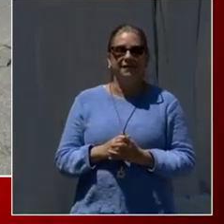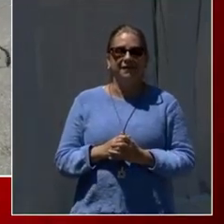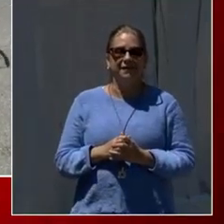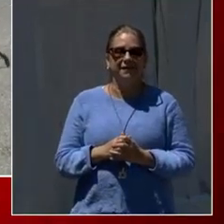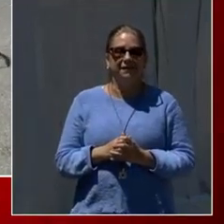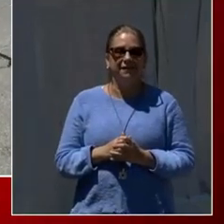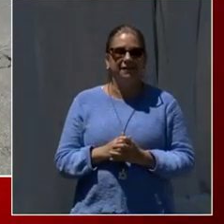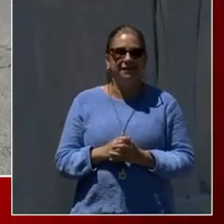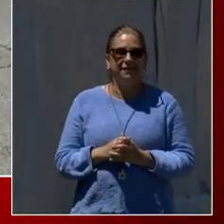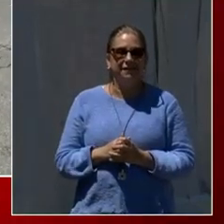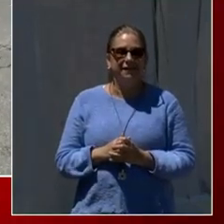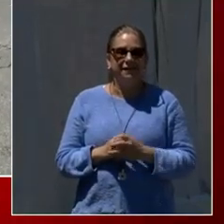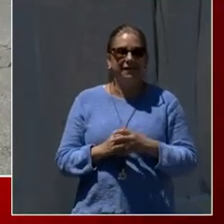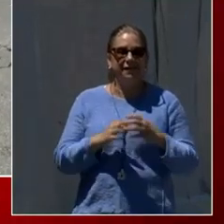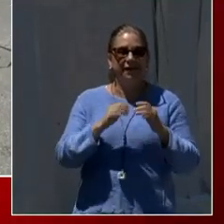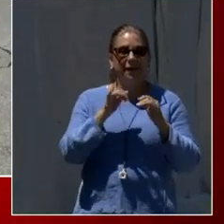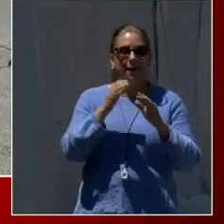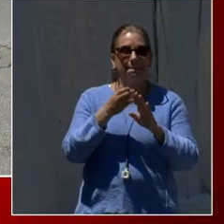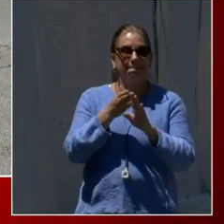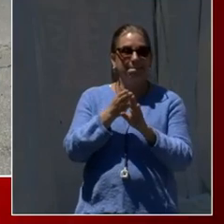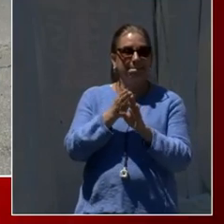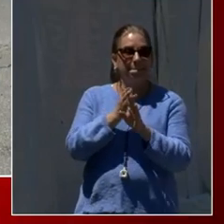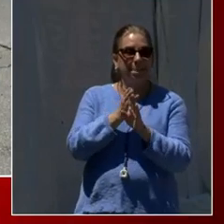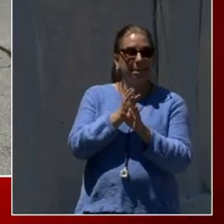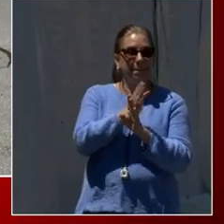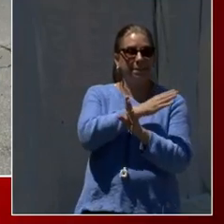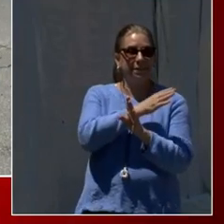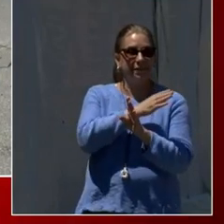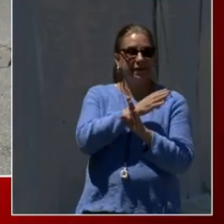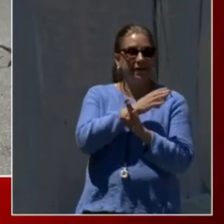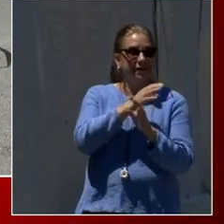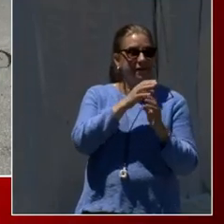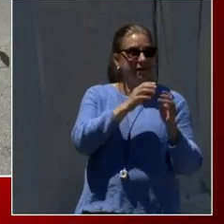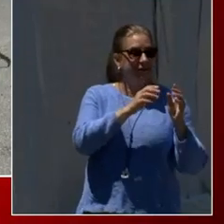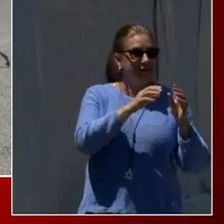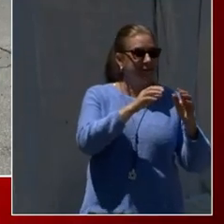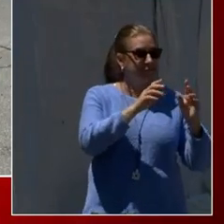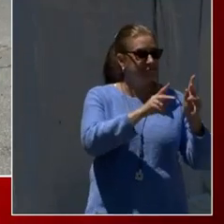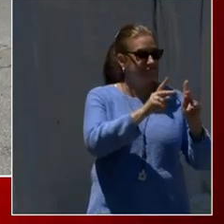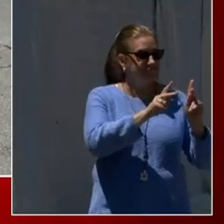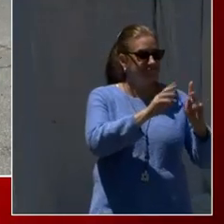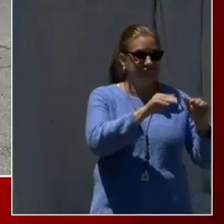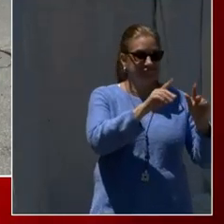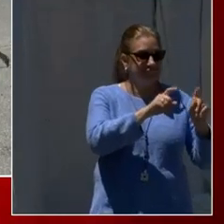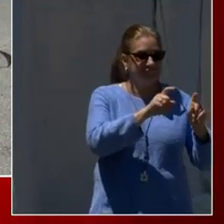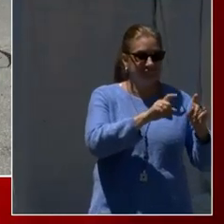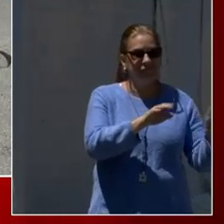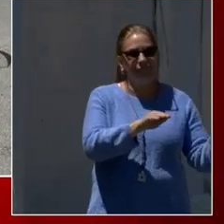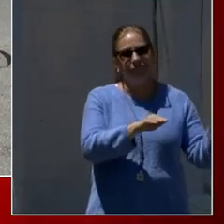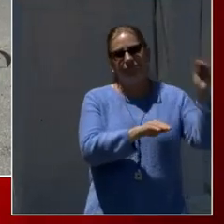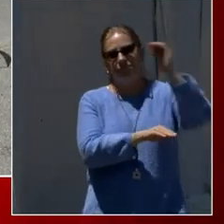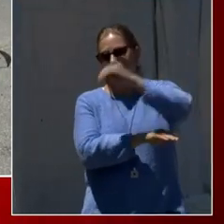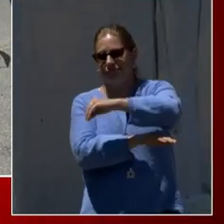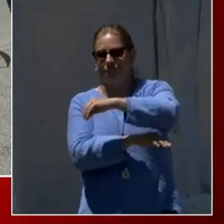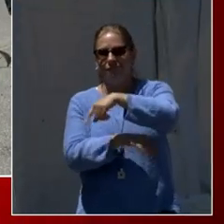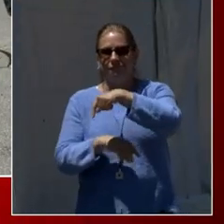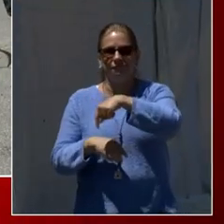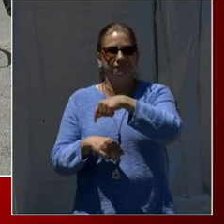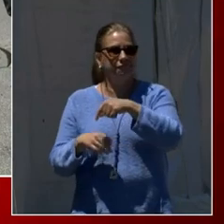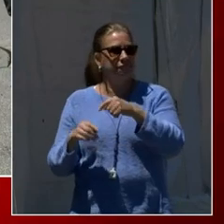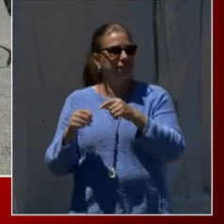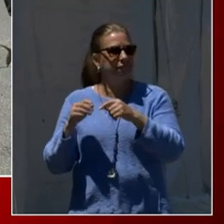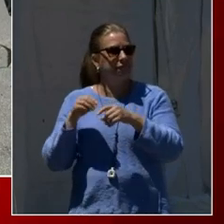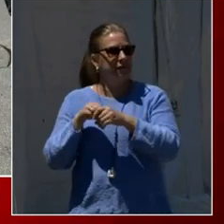onsets around May 22nd, May 23rd, etc. Which impacts the 29th. So, but you're